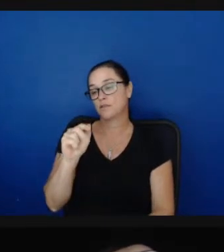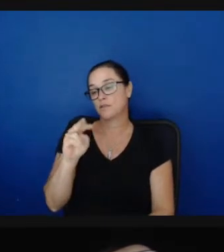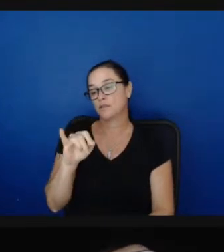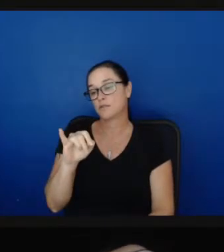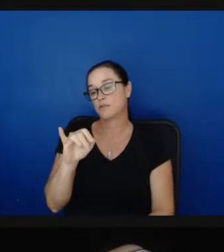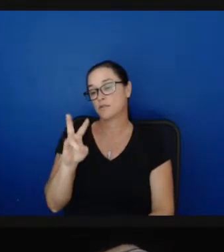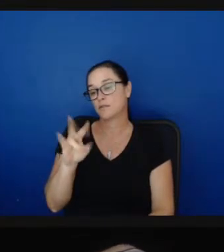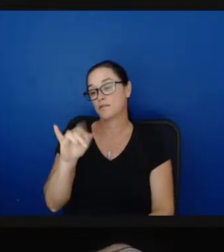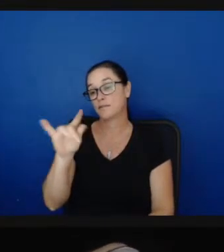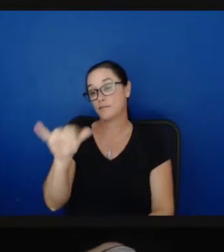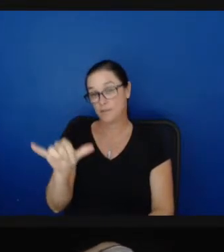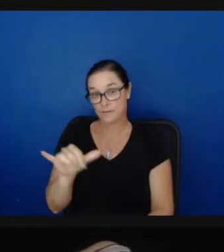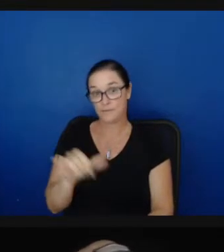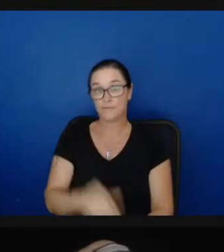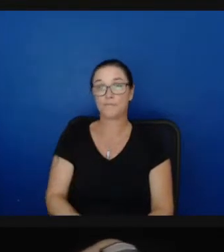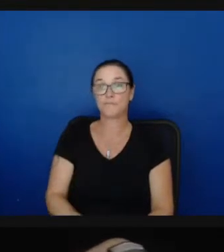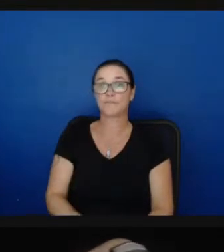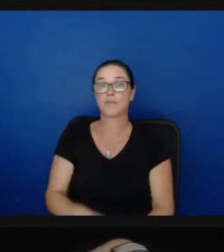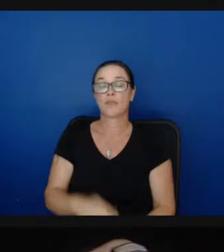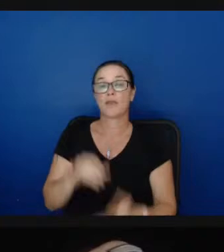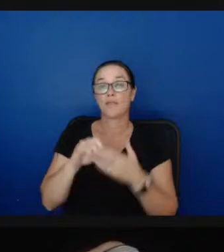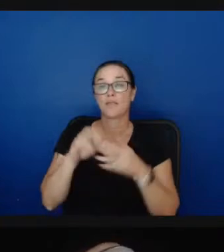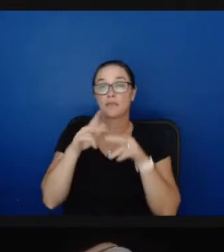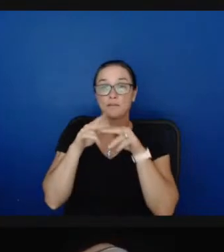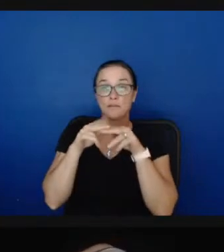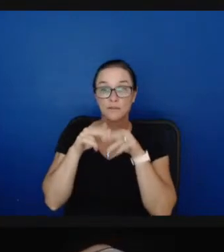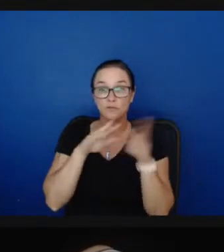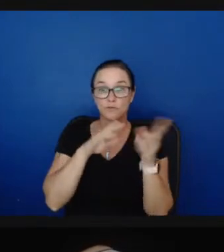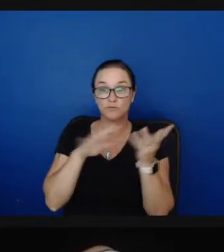self-potential, salinity beneath groundwater,